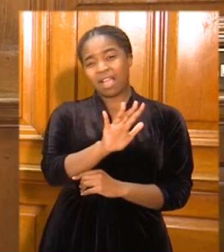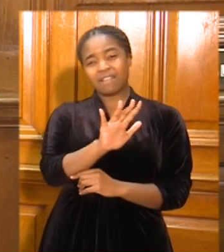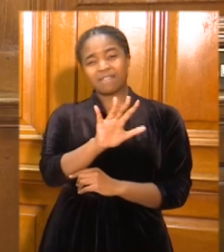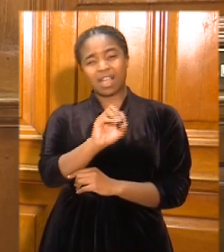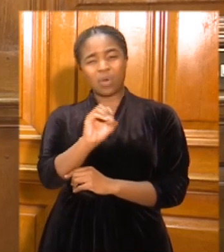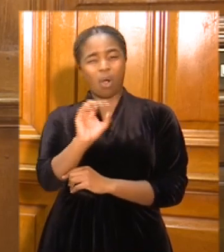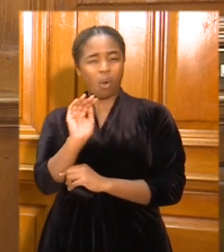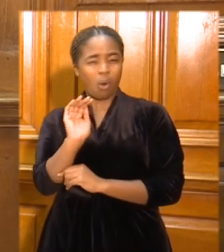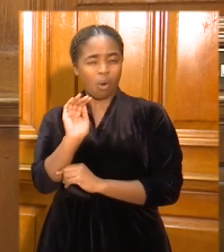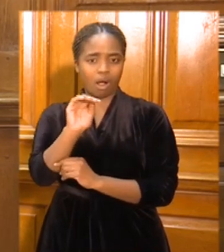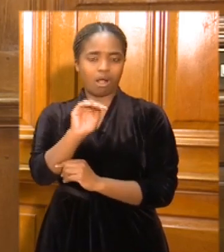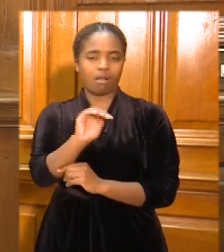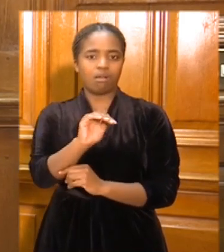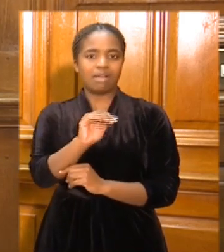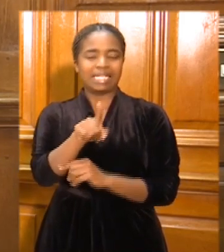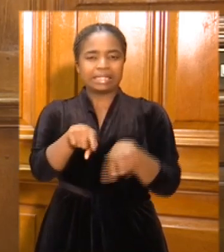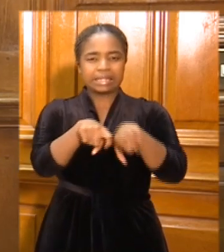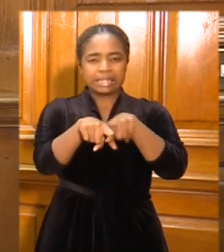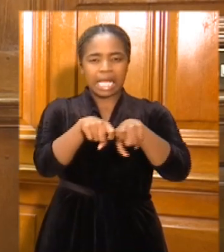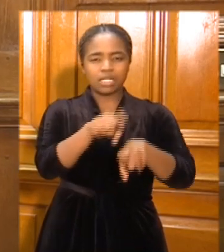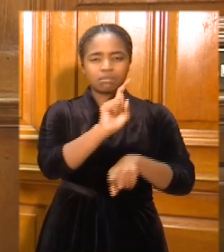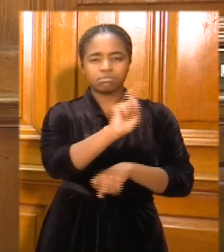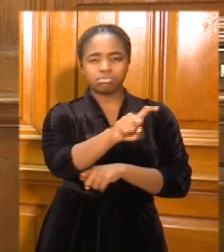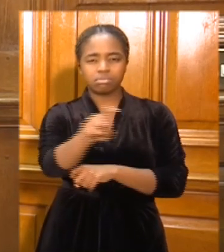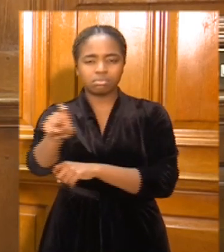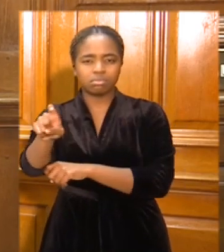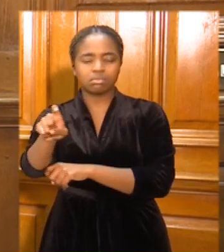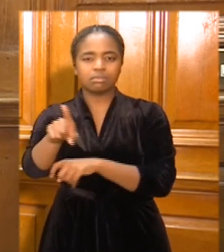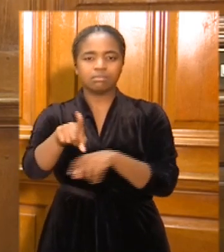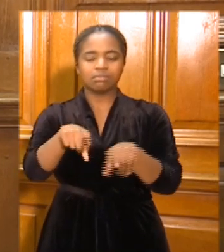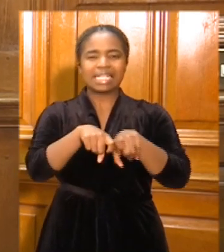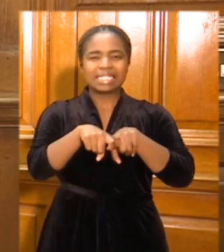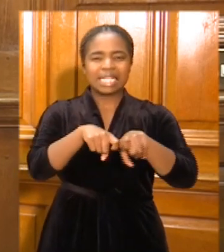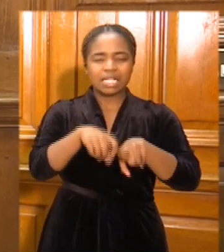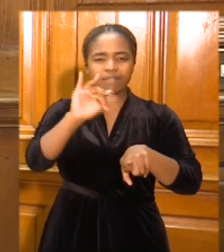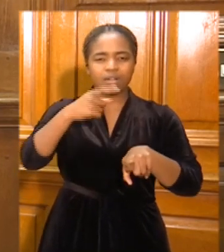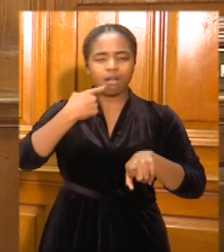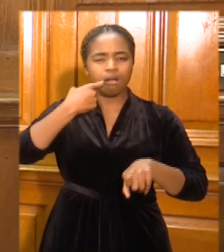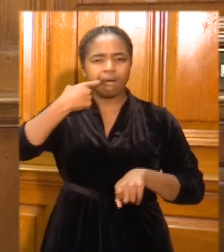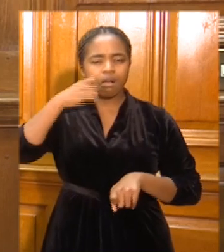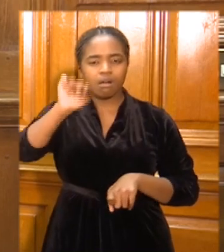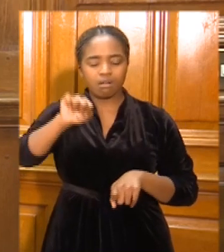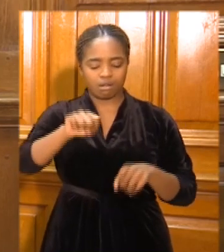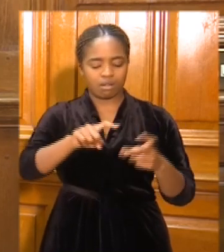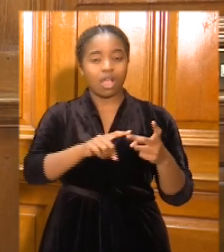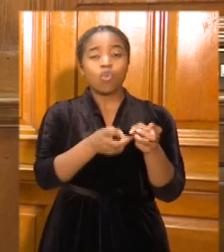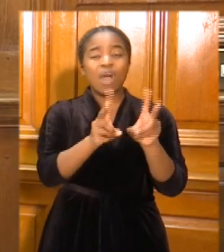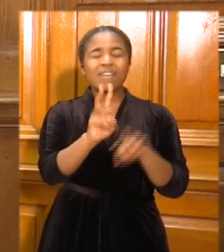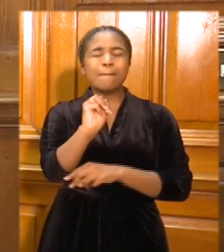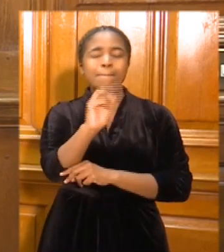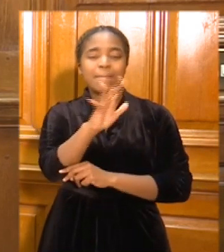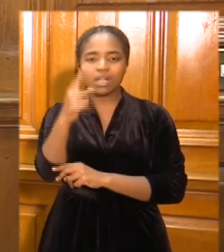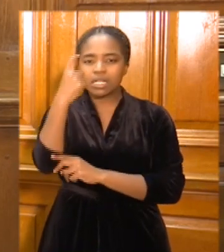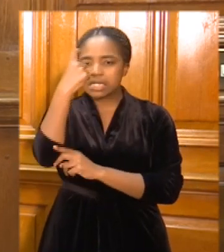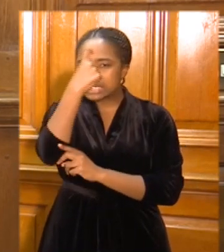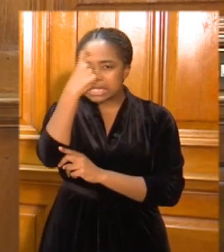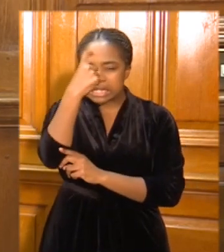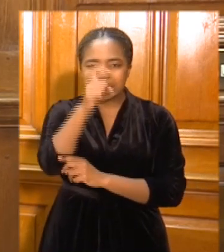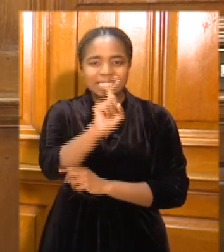580,000 coronavirus tests and more than 12 million screenings. This is much more